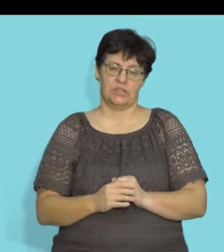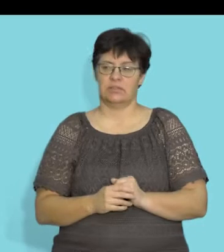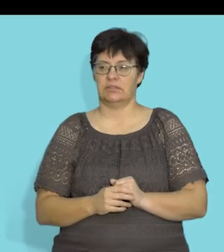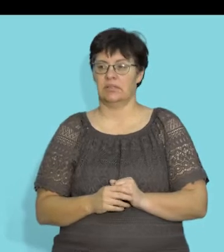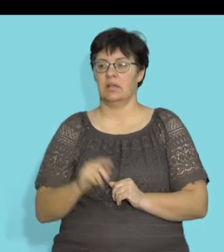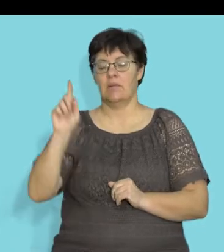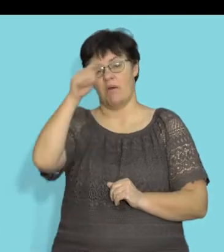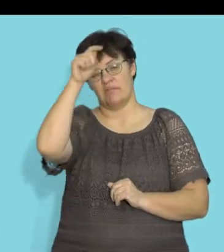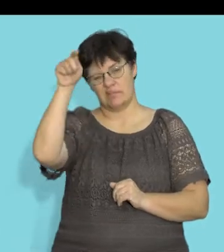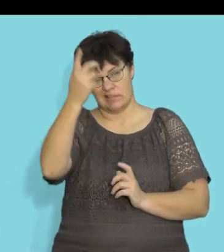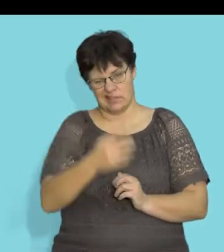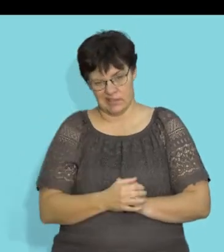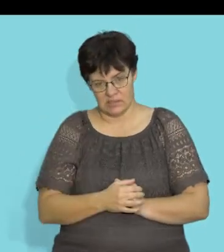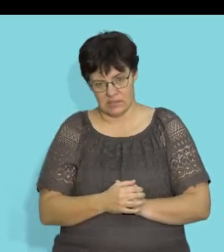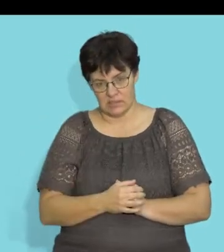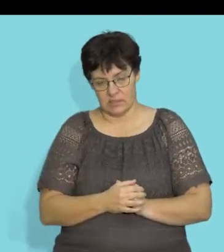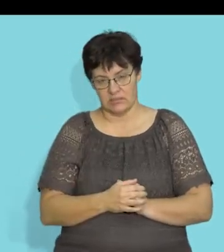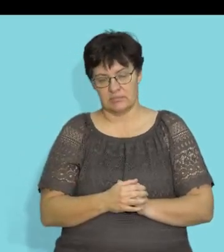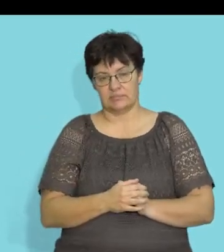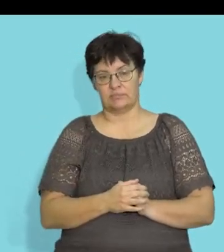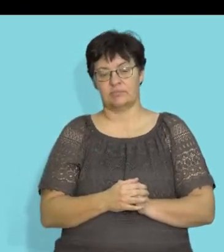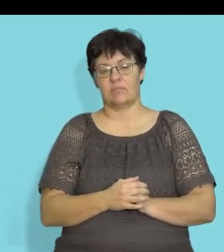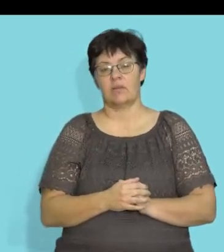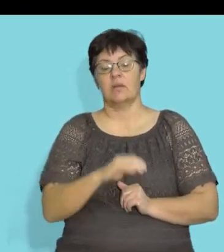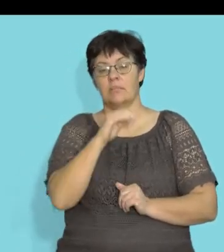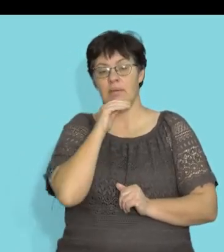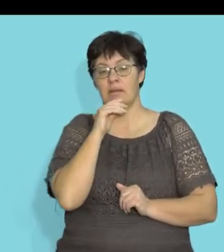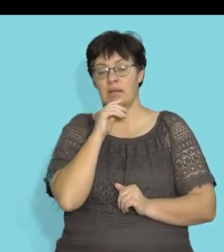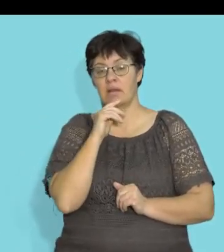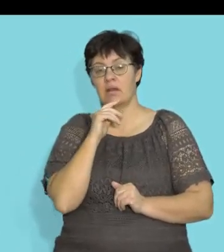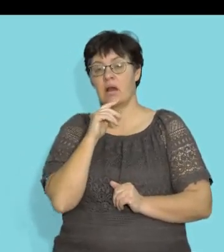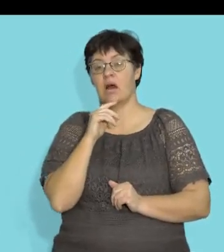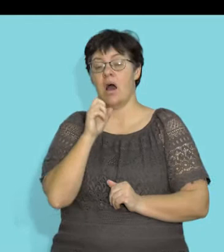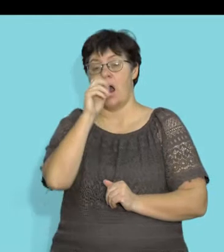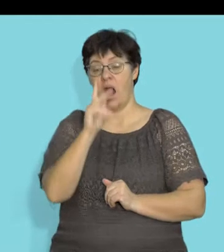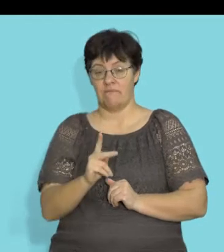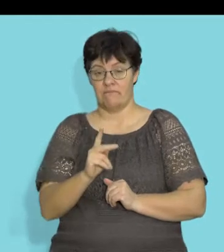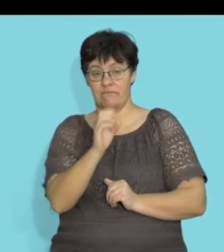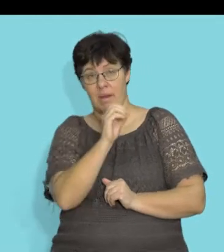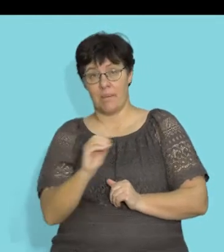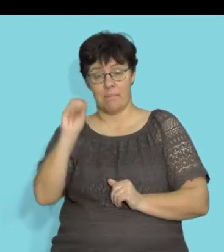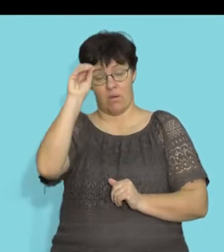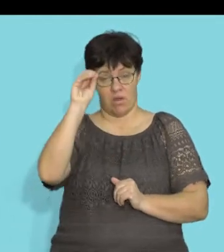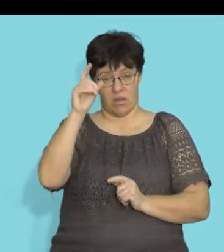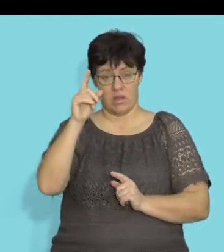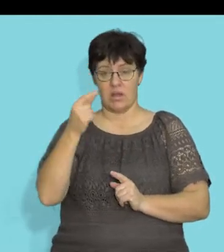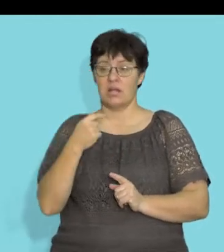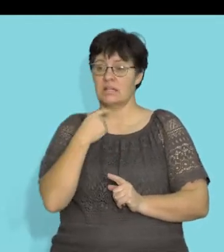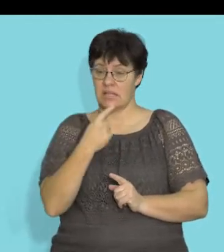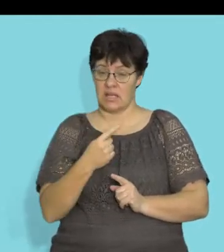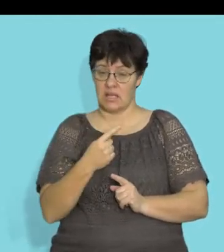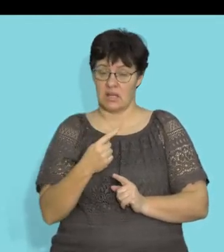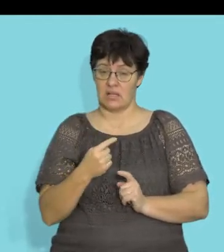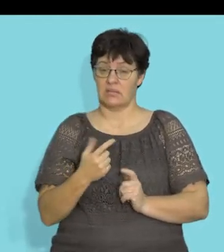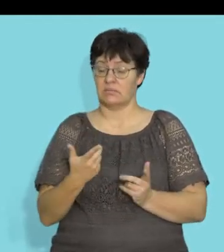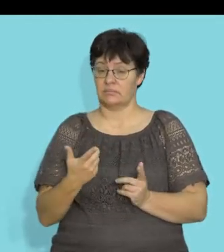of infinity. I'm sure that you guys will agree that as soon as I raise half to any type of power, especially if it's